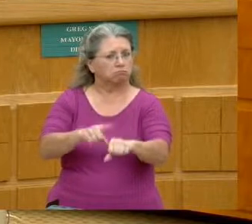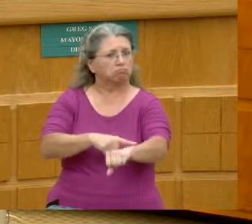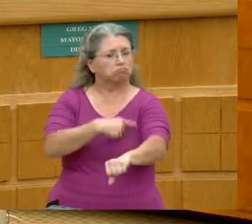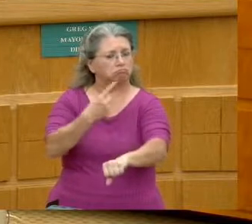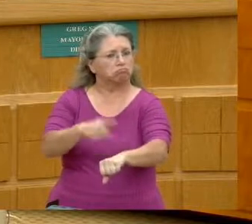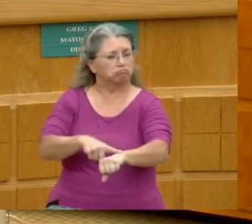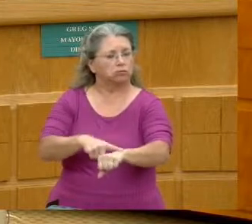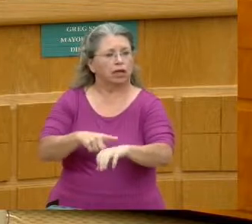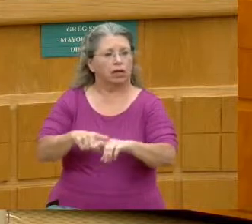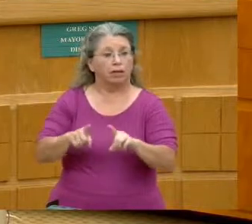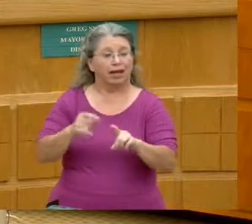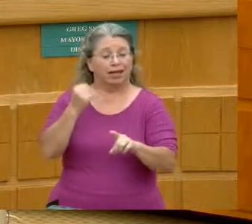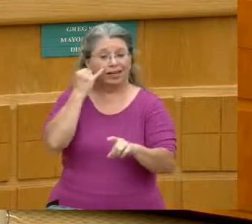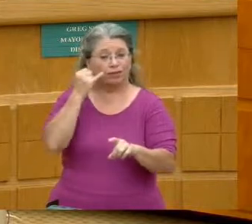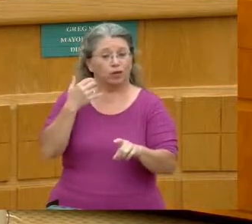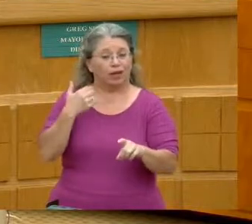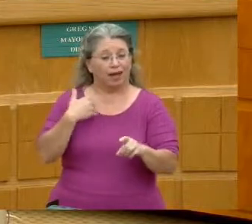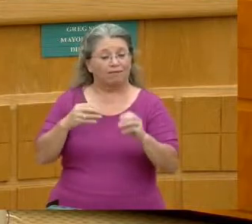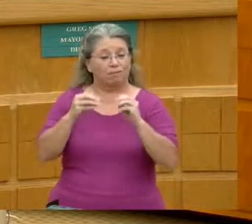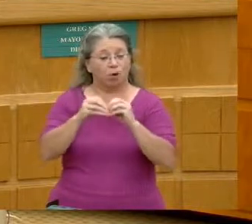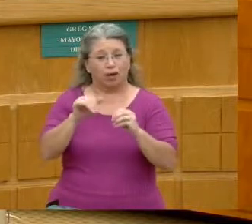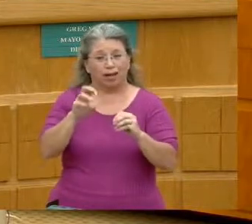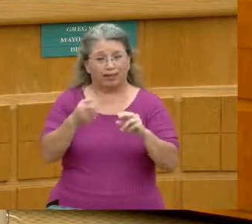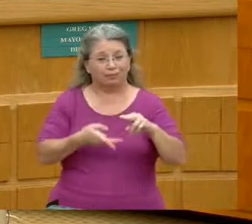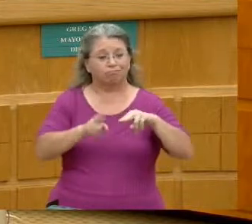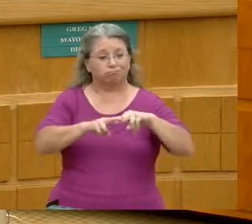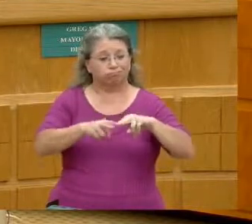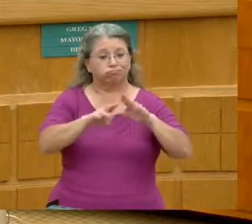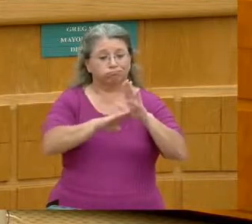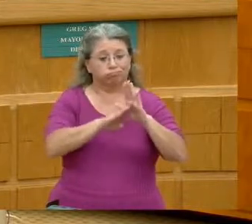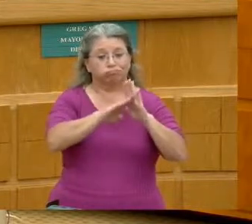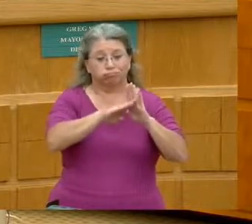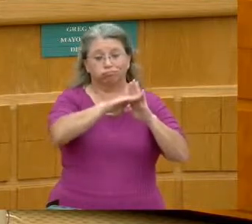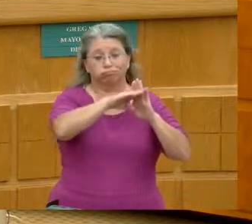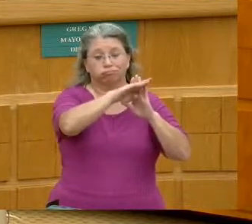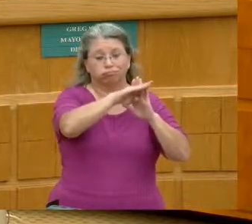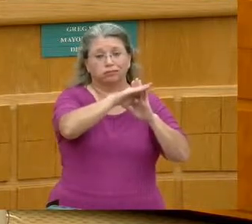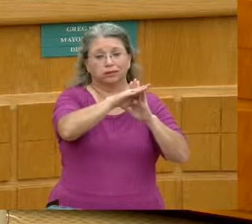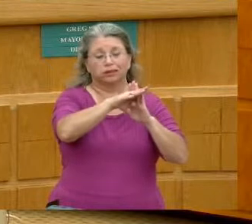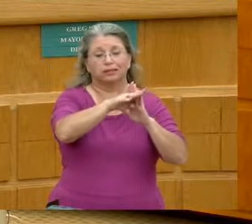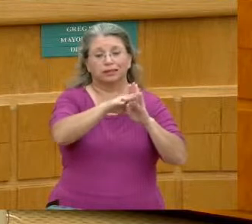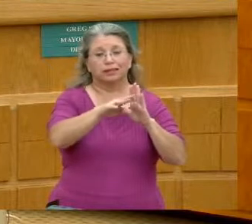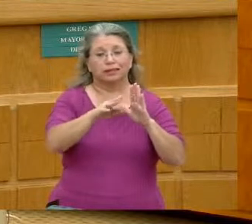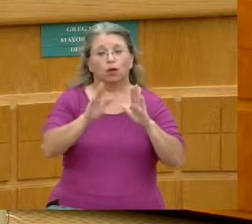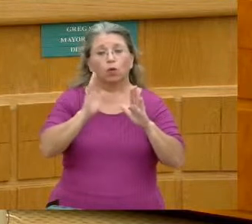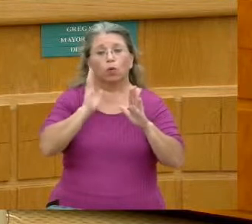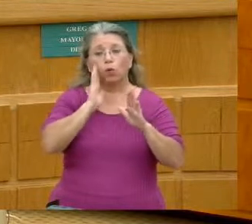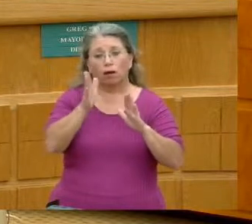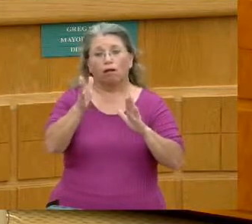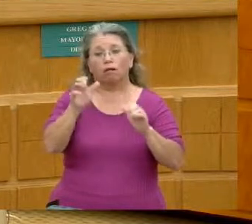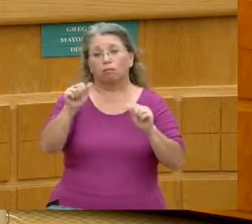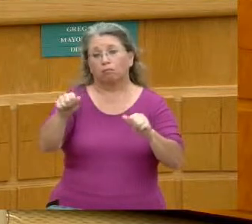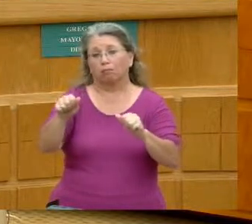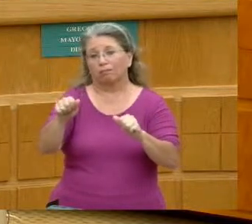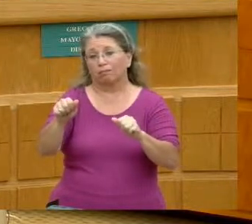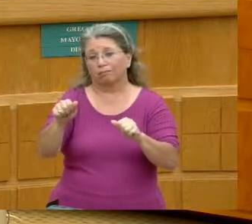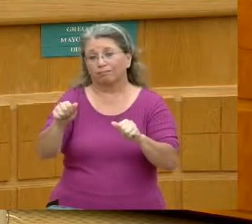the number of cases like we're seeing, it will only be a matter of time before this number increases also.